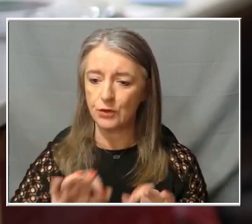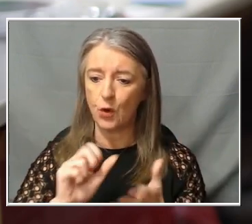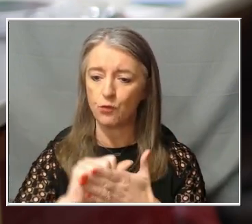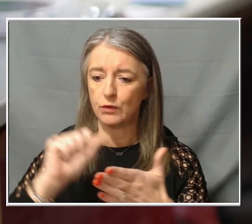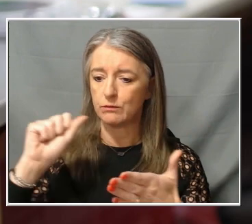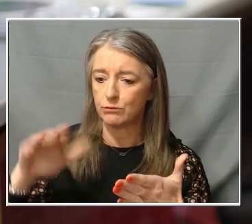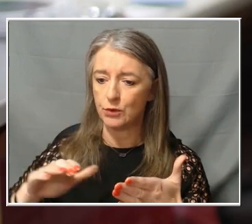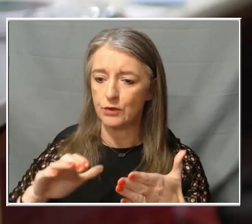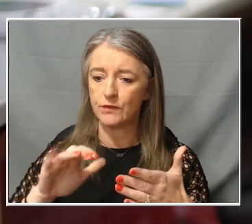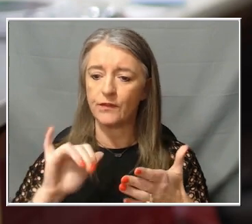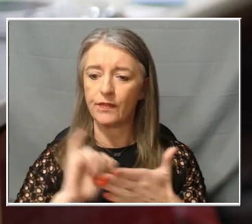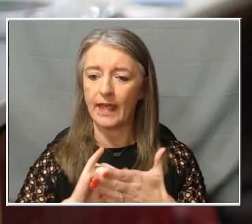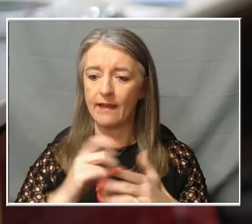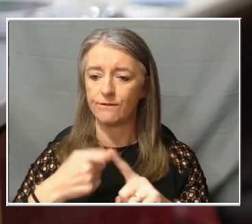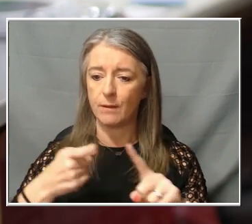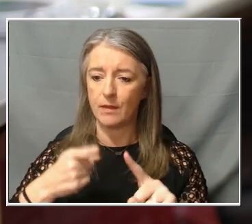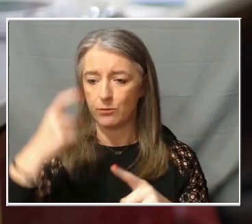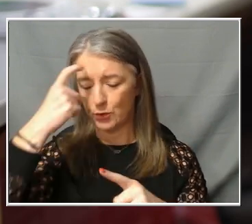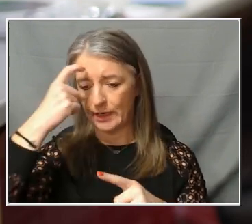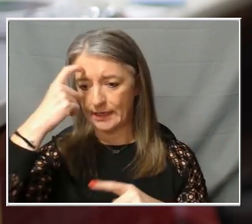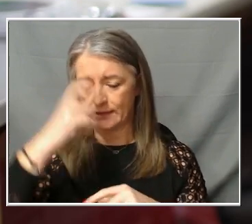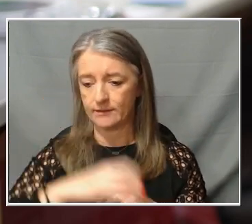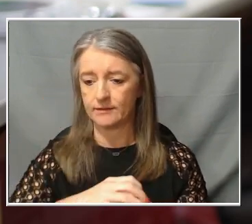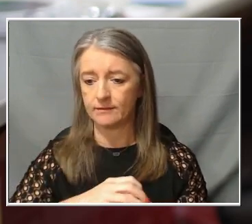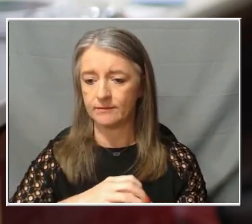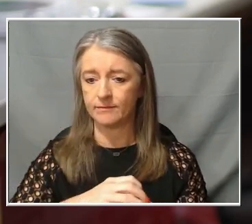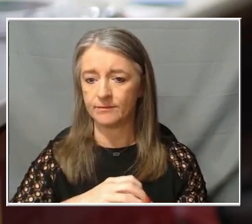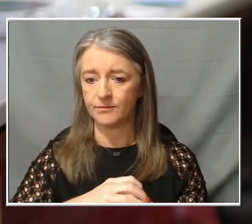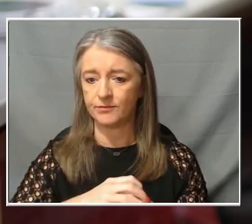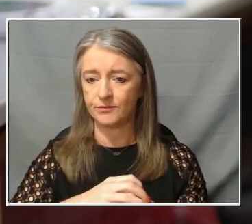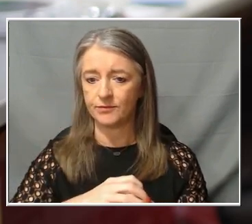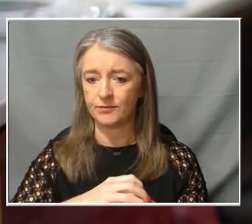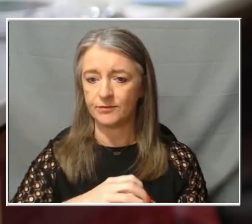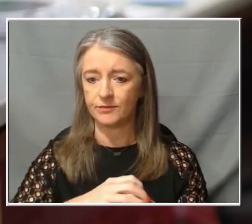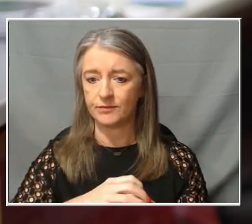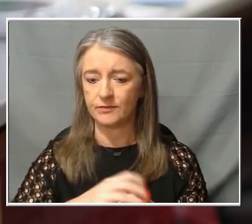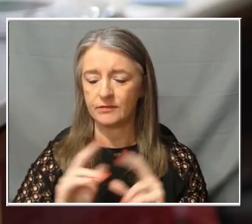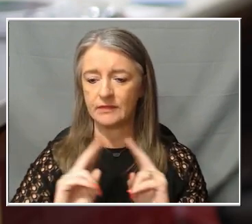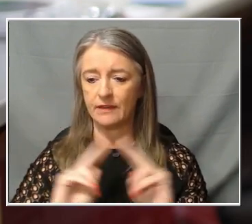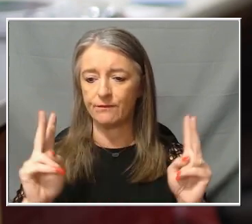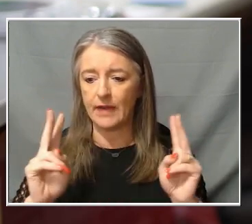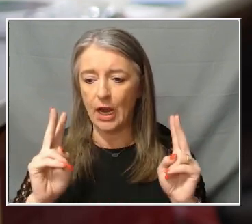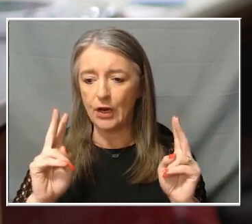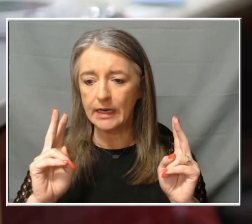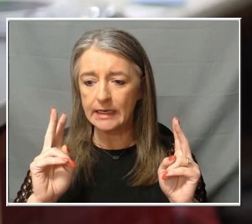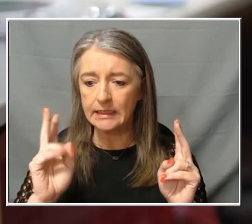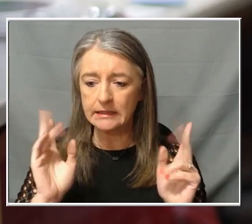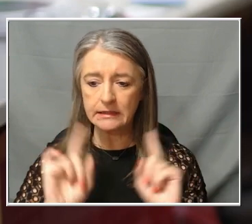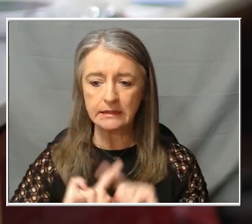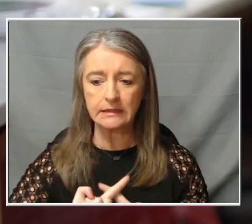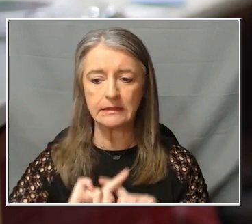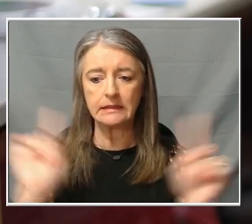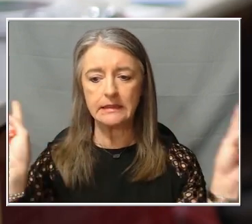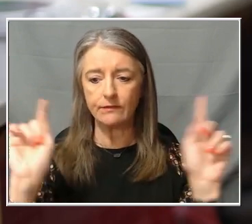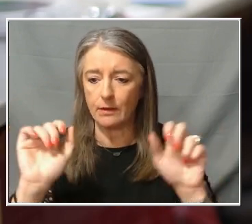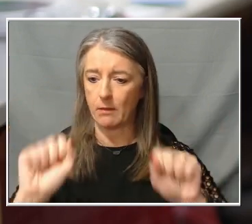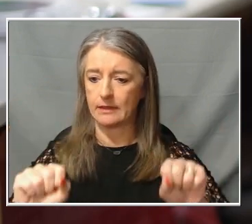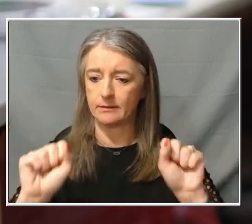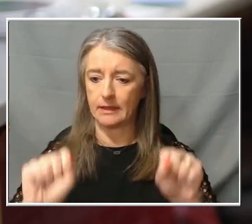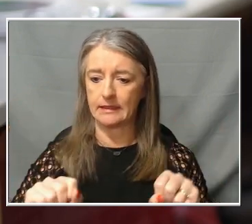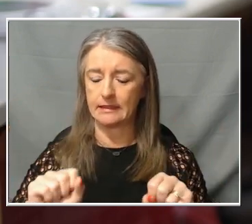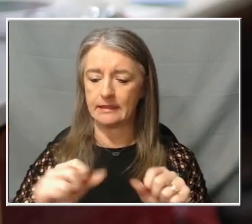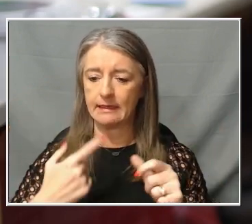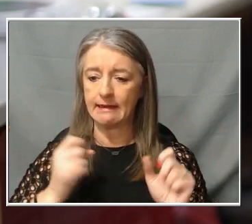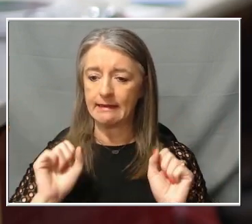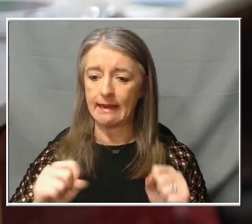the amyloids from the brain. So our results actually raises a very dramatically different possibility. Can we